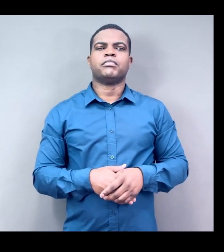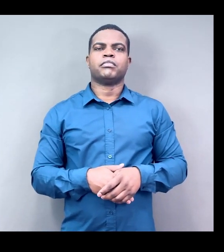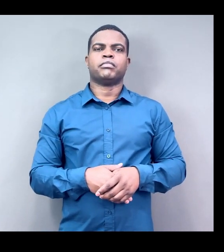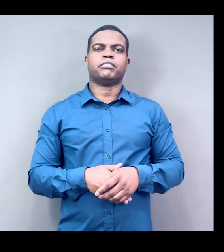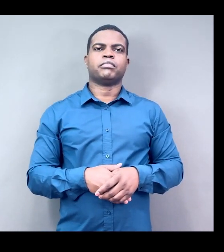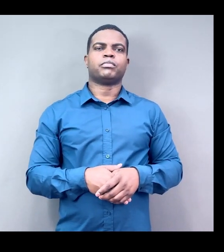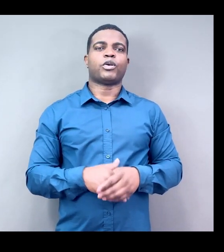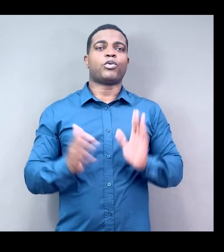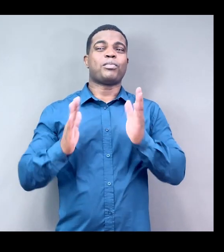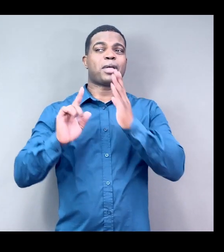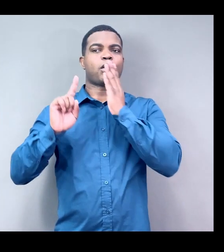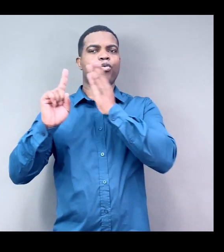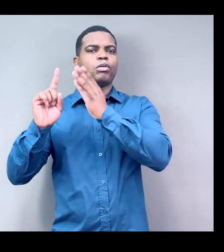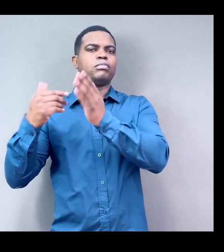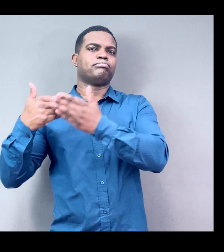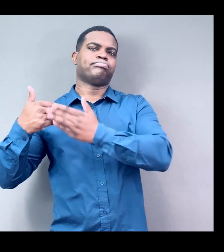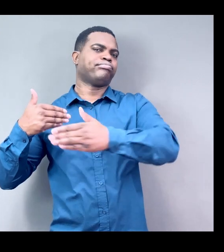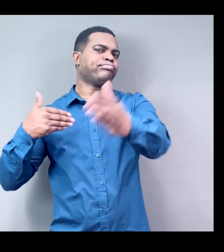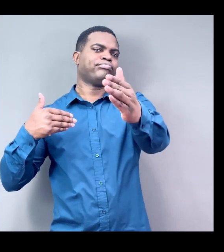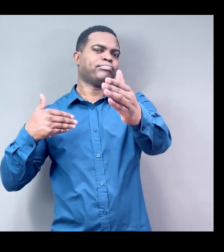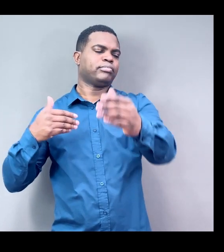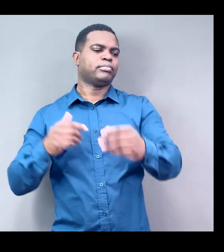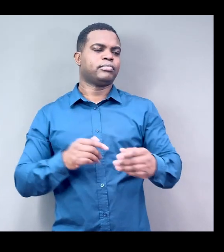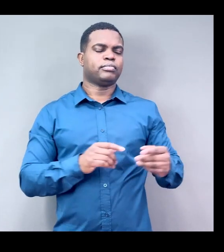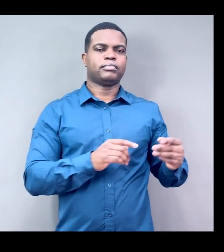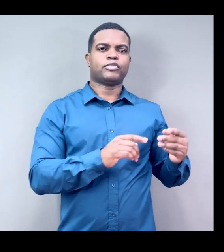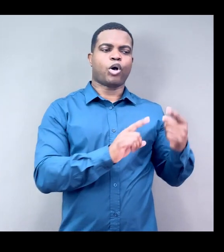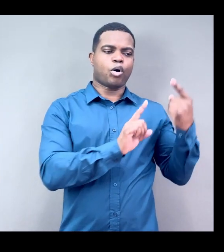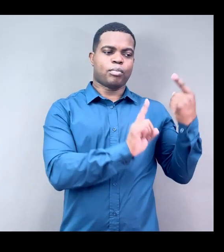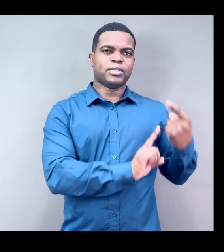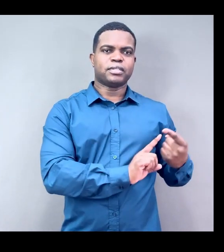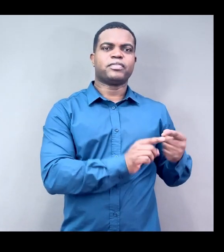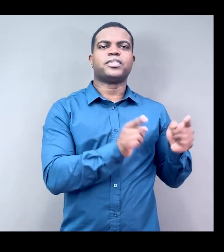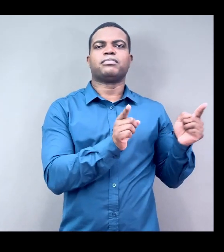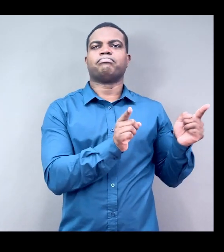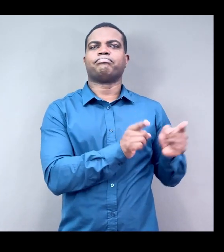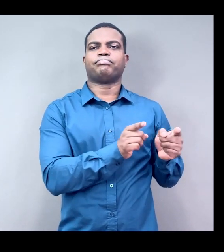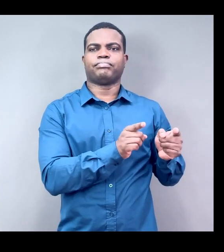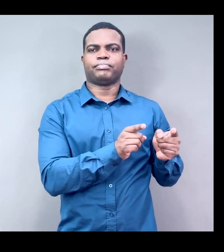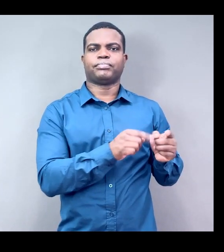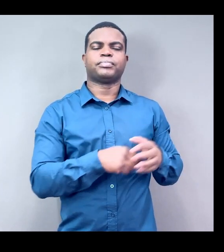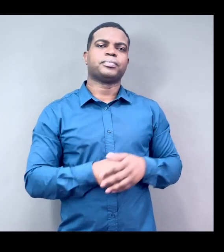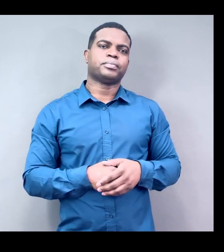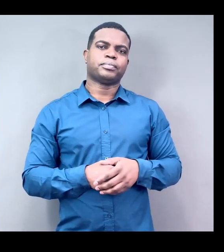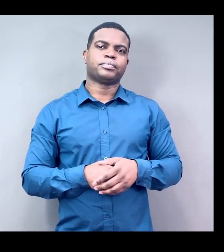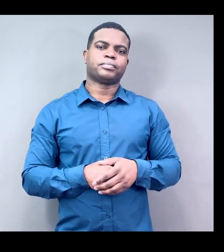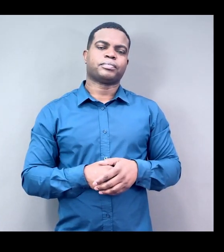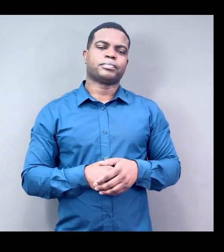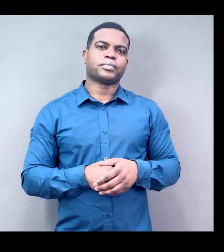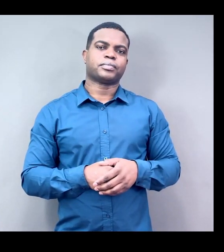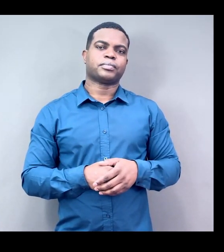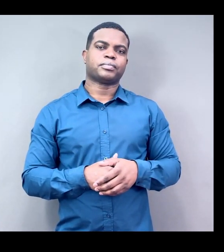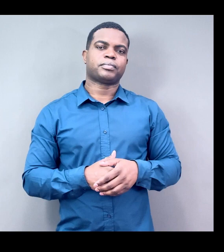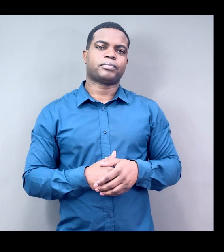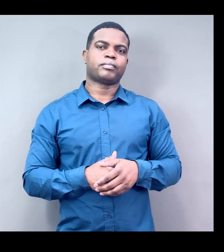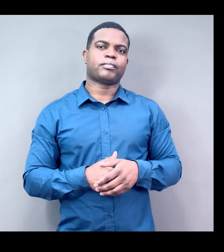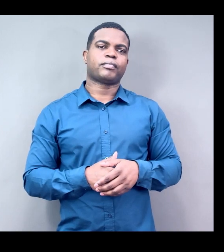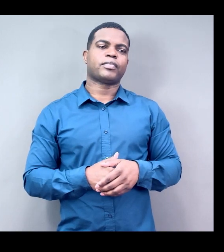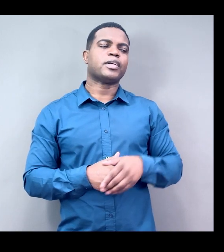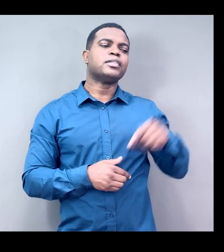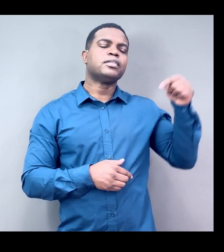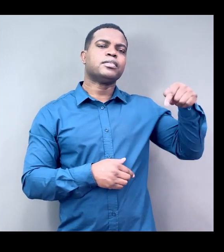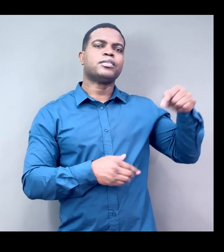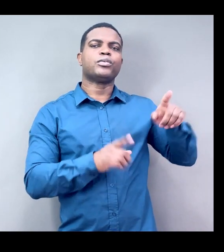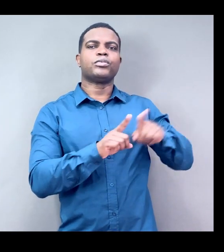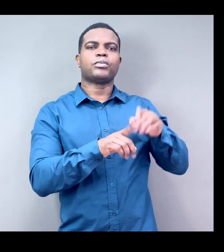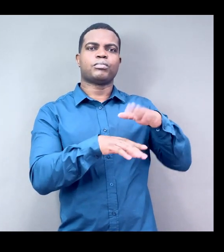They also are for shorter term. So objectives are usually set for shorter